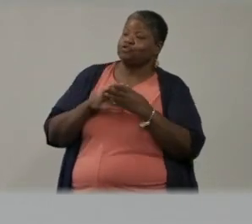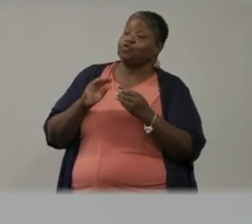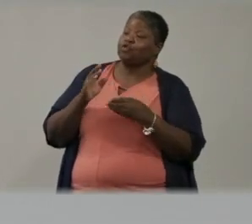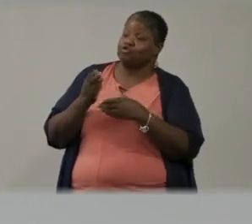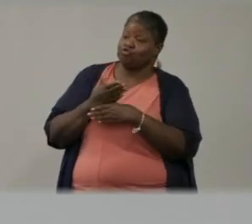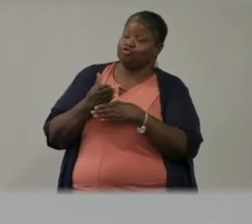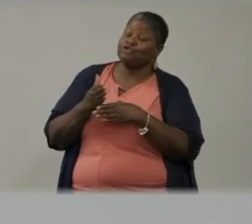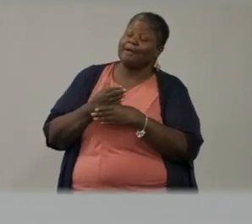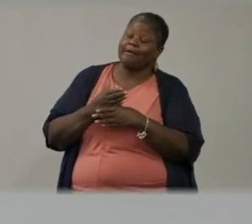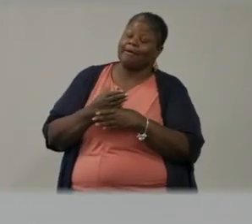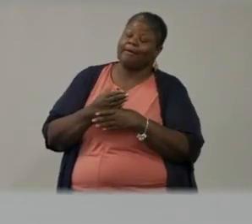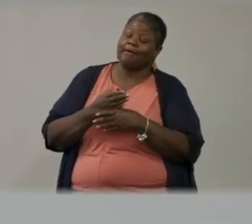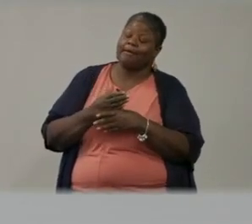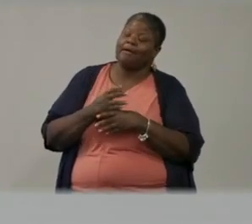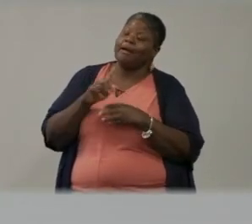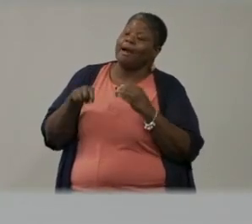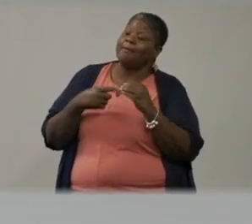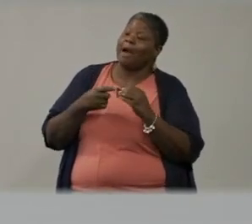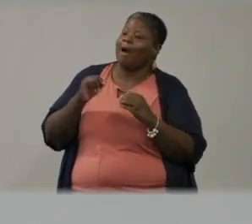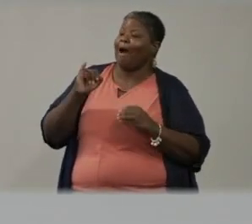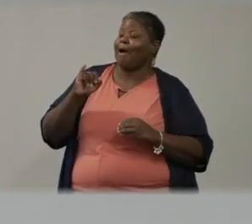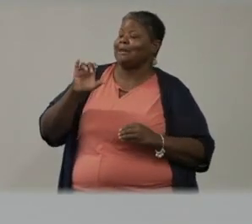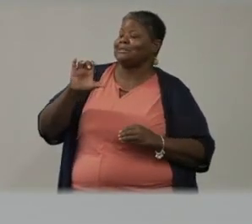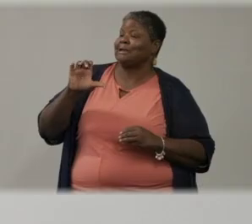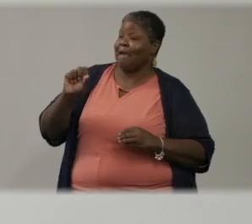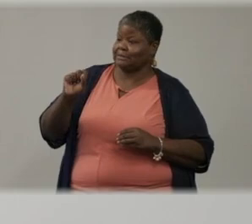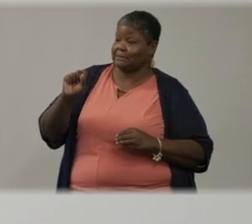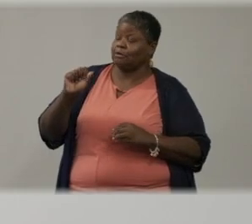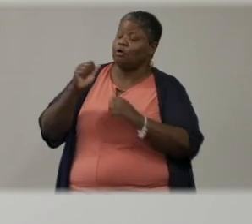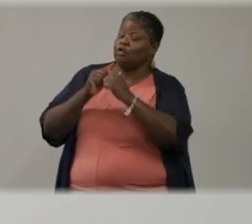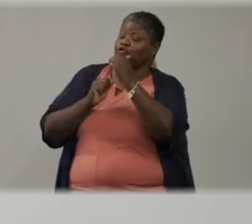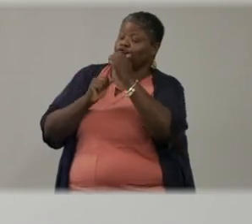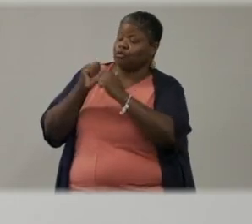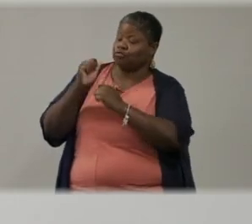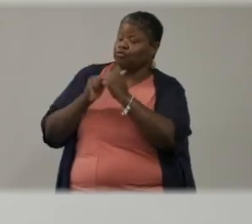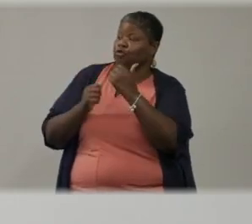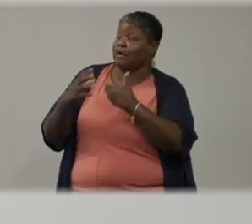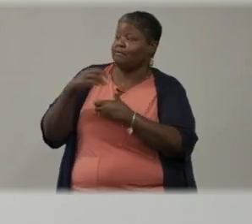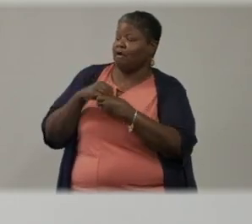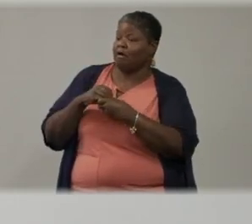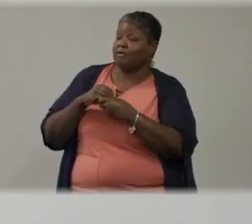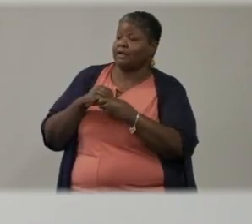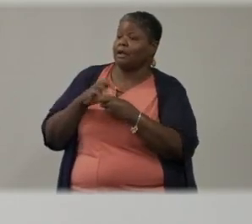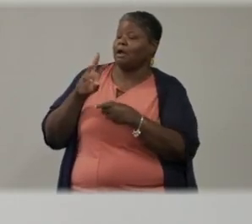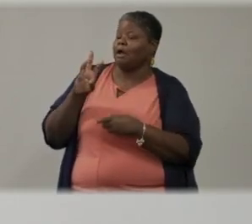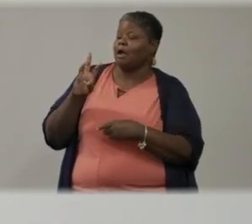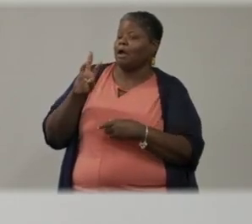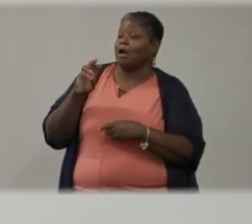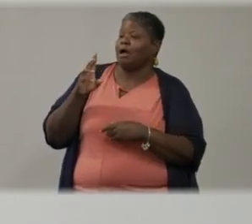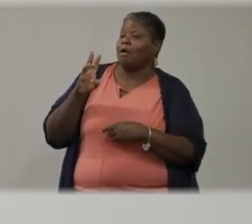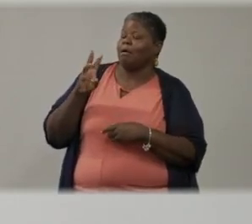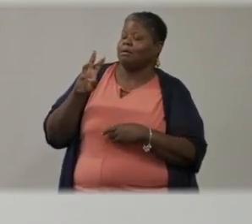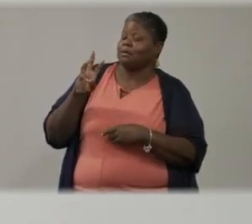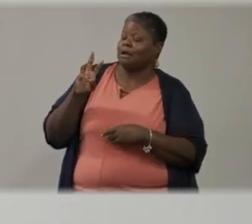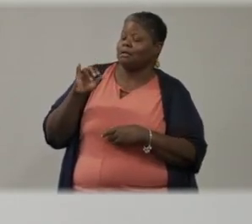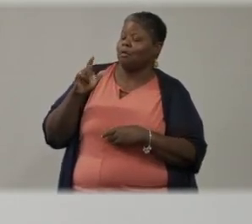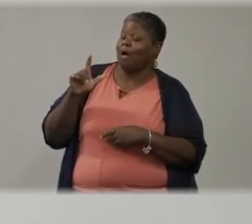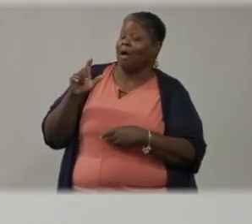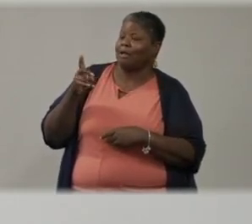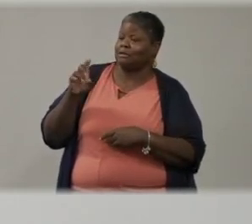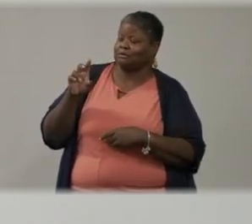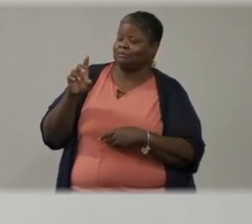share. It's about ICS. It's about the structure involving a wildfire and a sacred mountain.